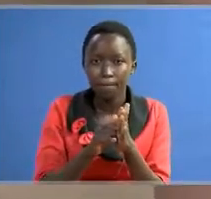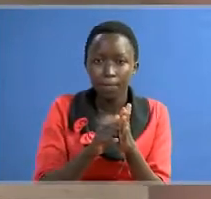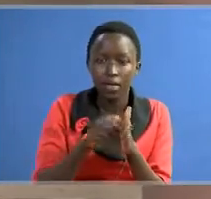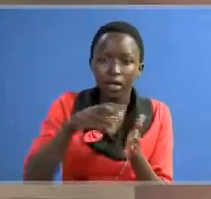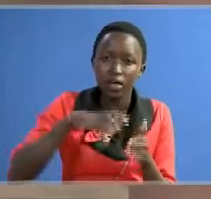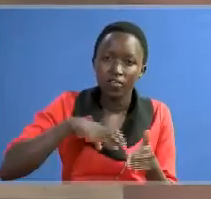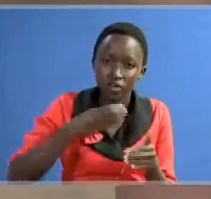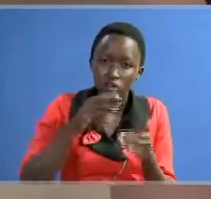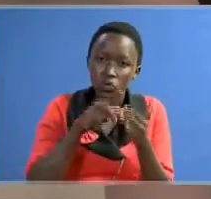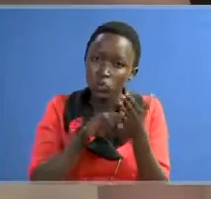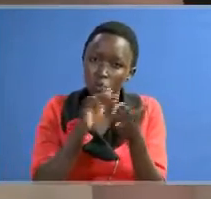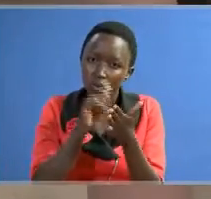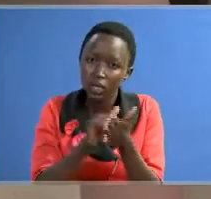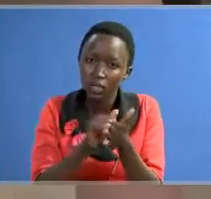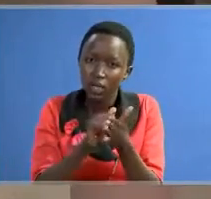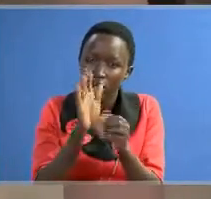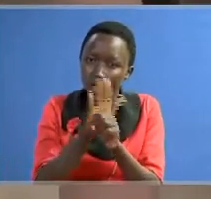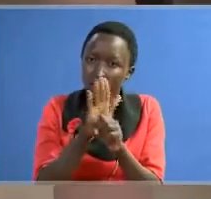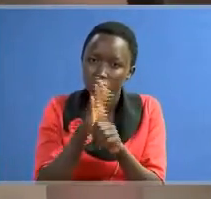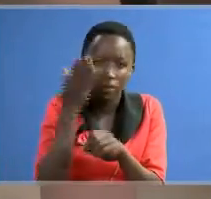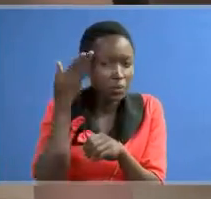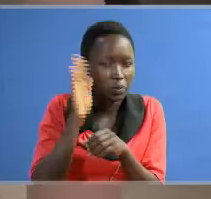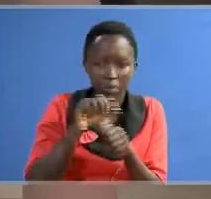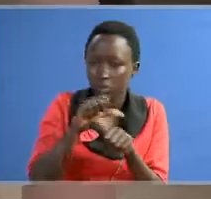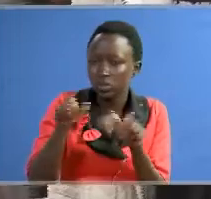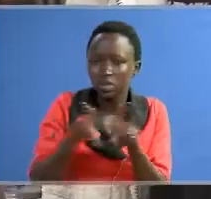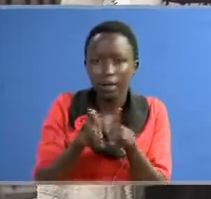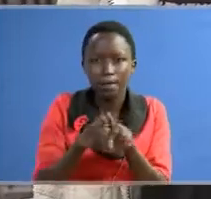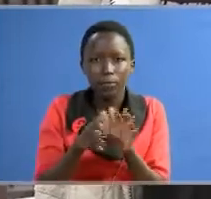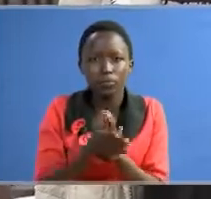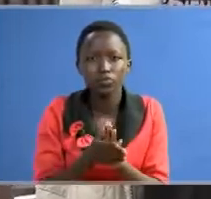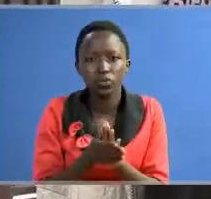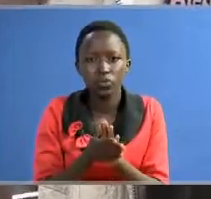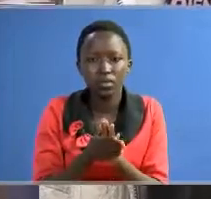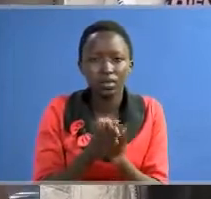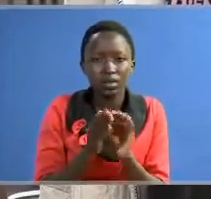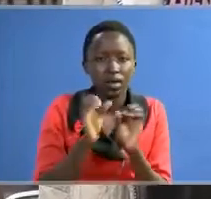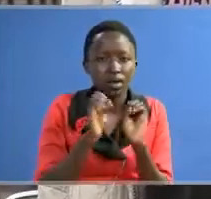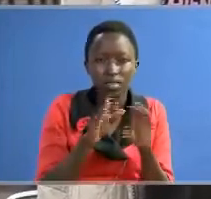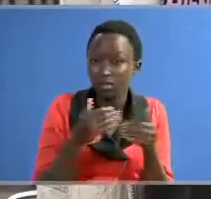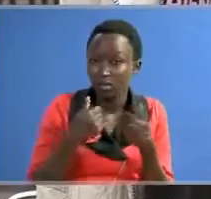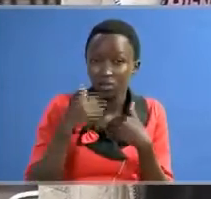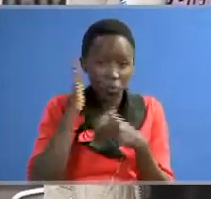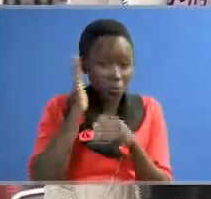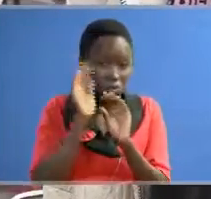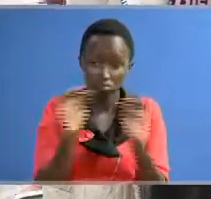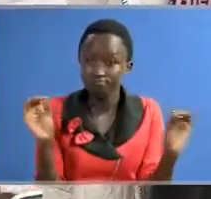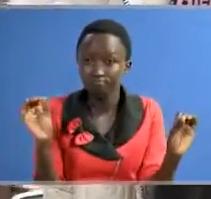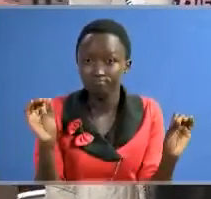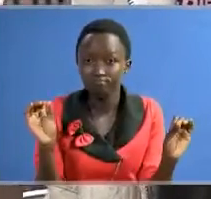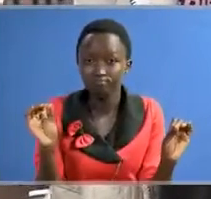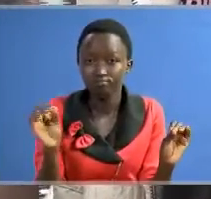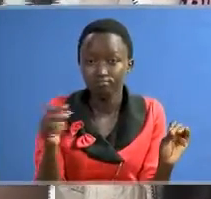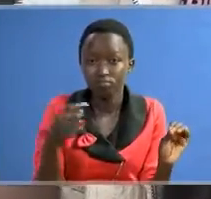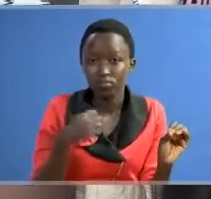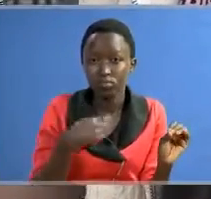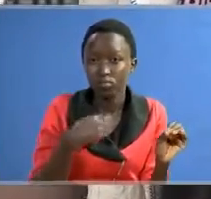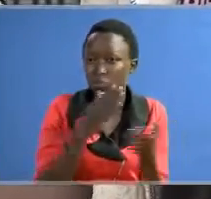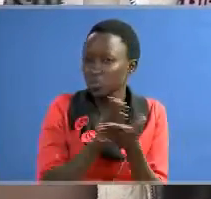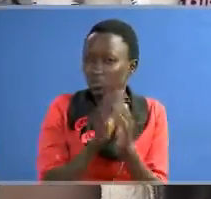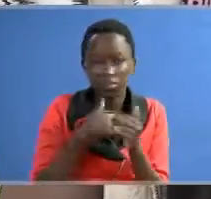jijini zinaashiria wengi hawajui kuhusu jumba hili. Know anything to do with Kenya National Archives? Not